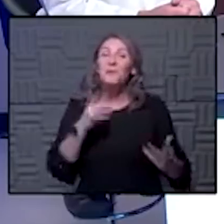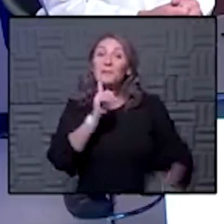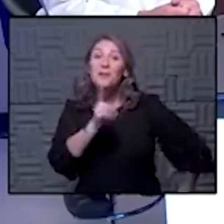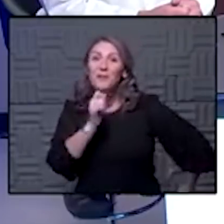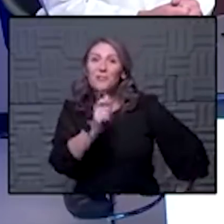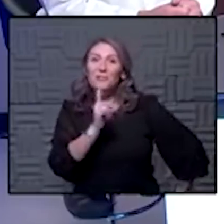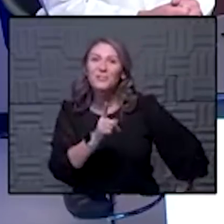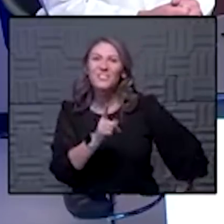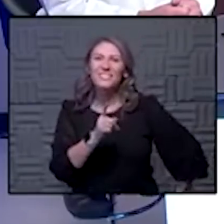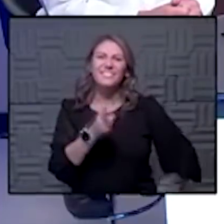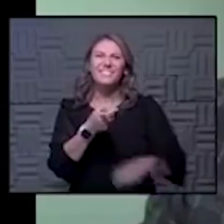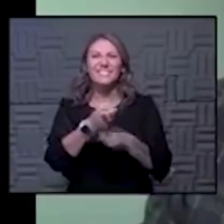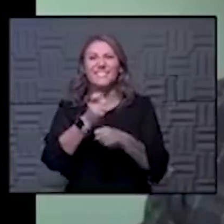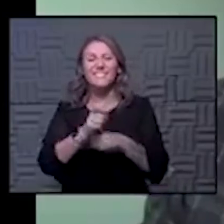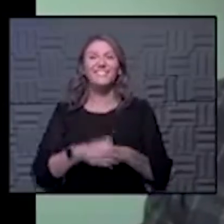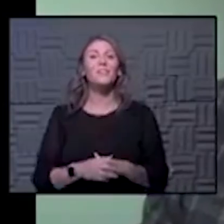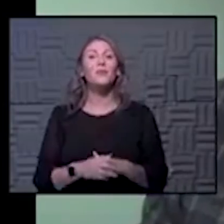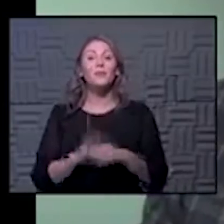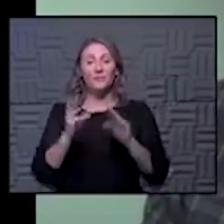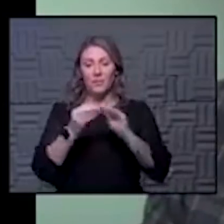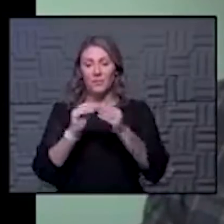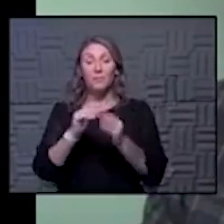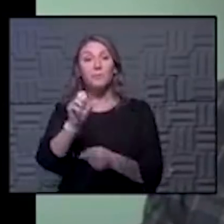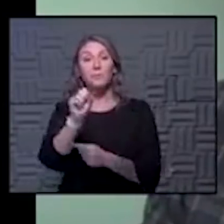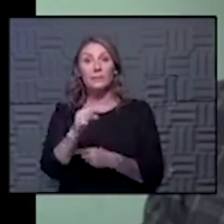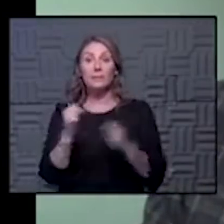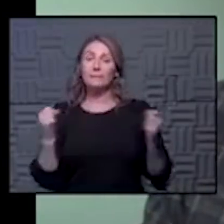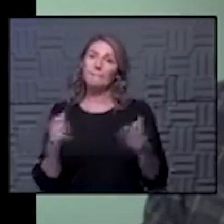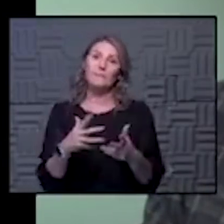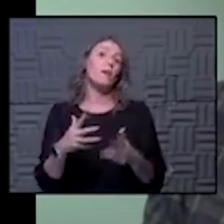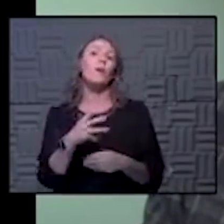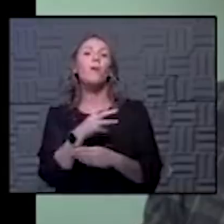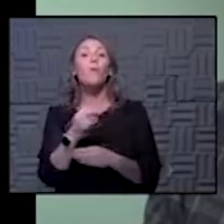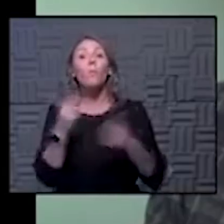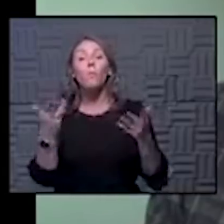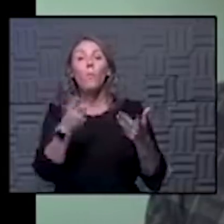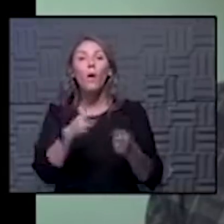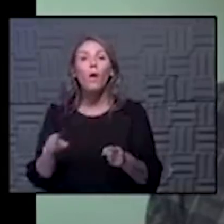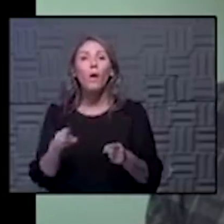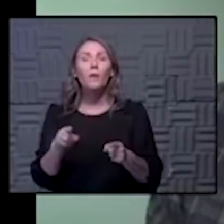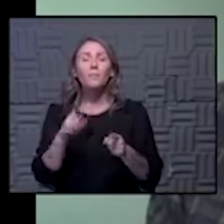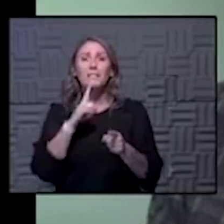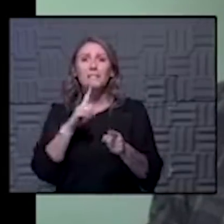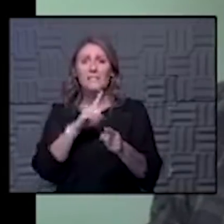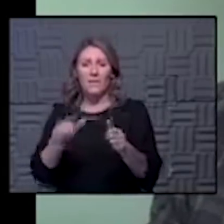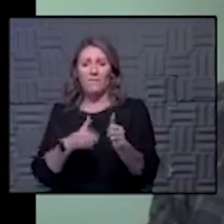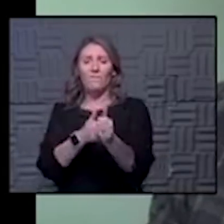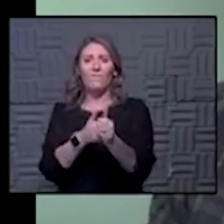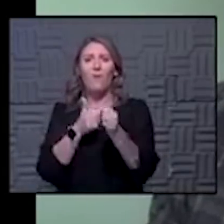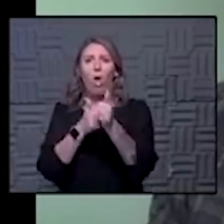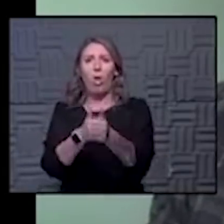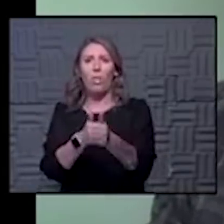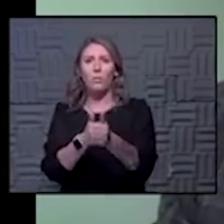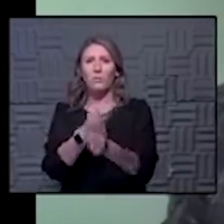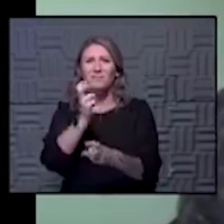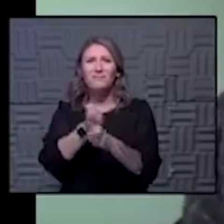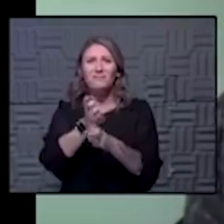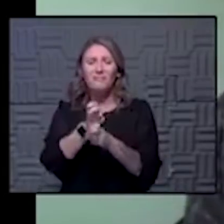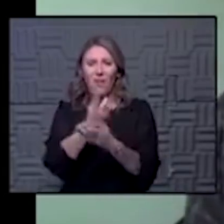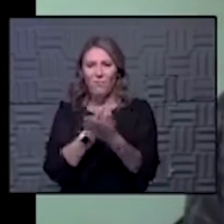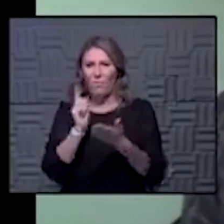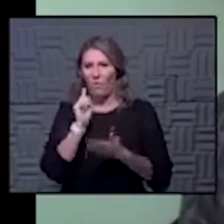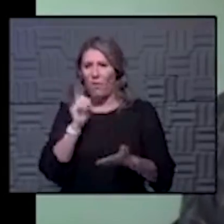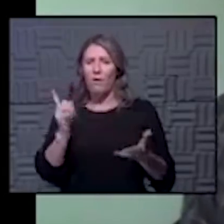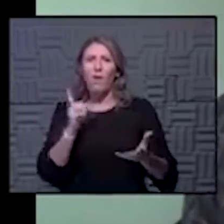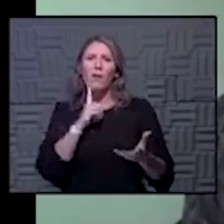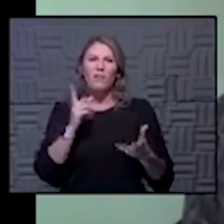sure. So the numbers are scary, and it comes on the heels of a difficult week last week. You start thinking, gosh,